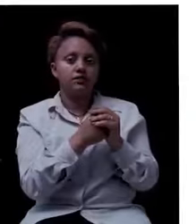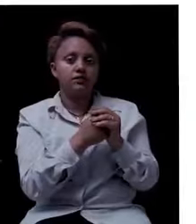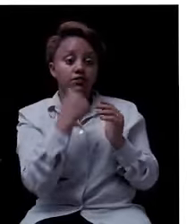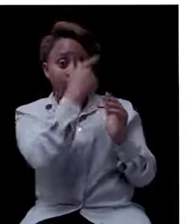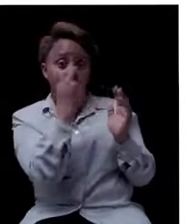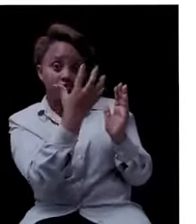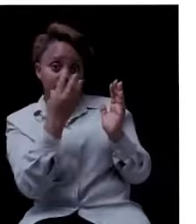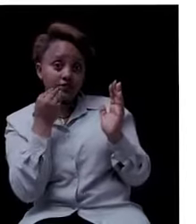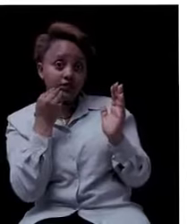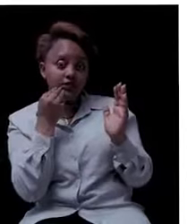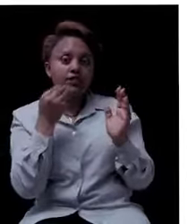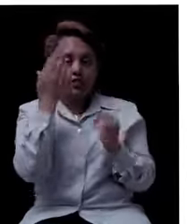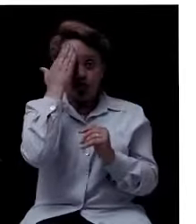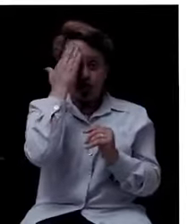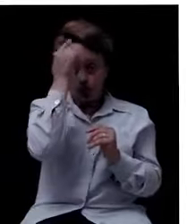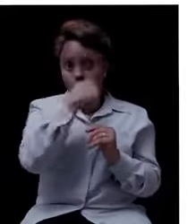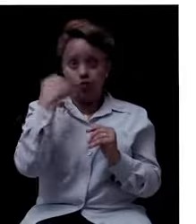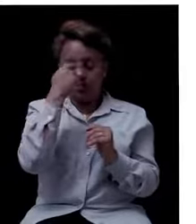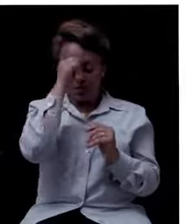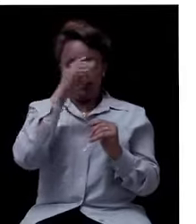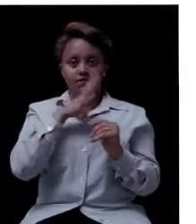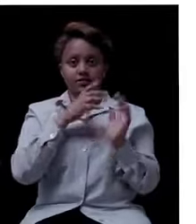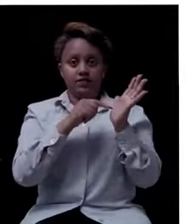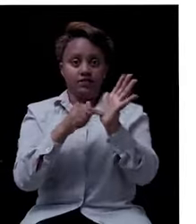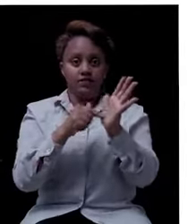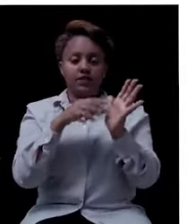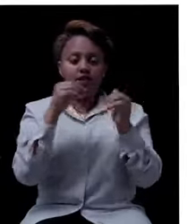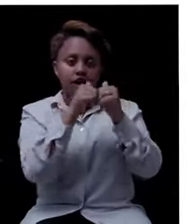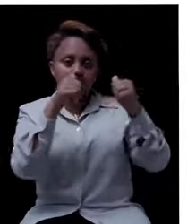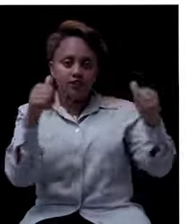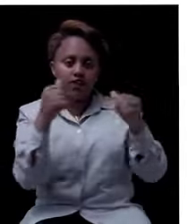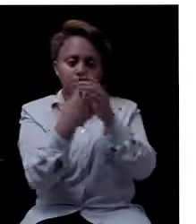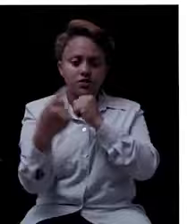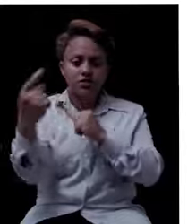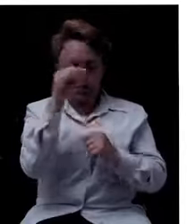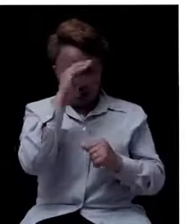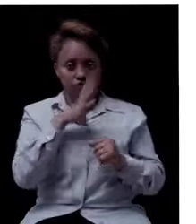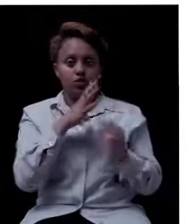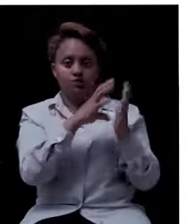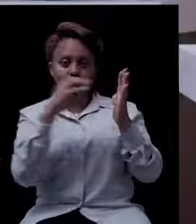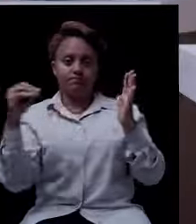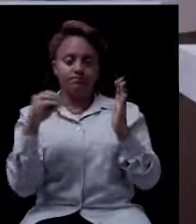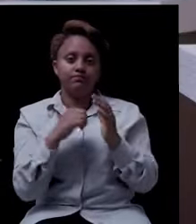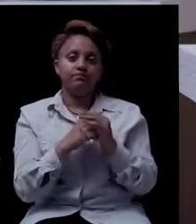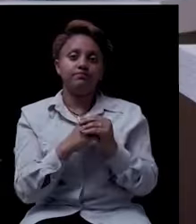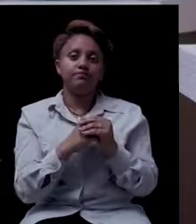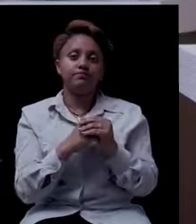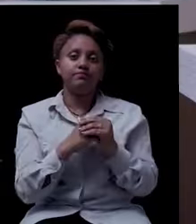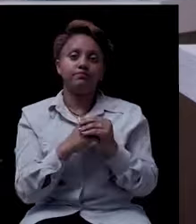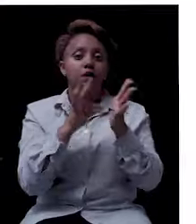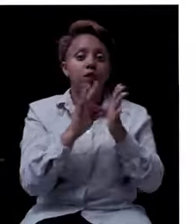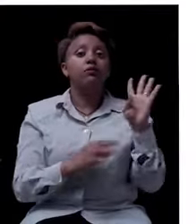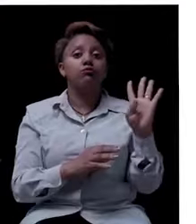object detection that not only recognizes a human face in an image, but identifies a specific individual. Number